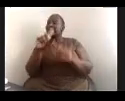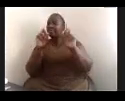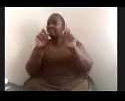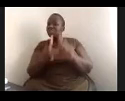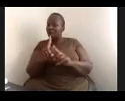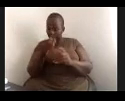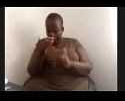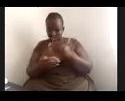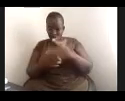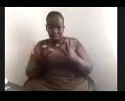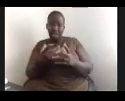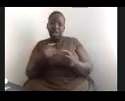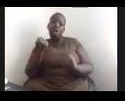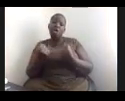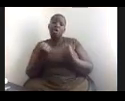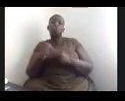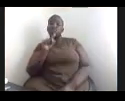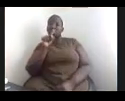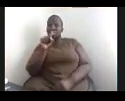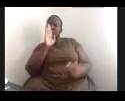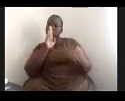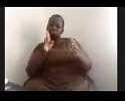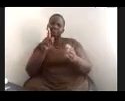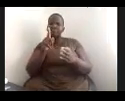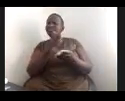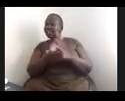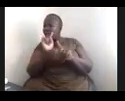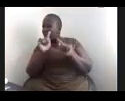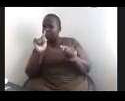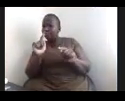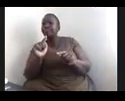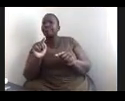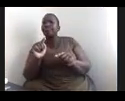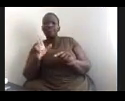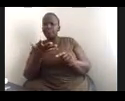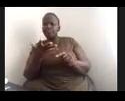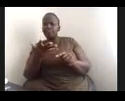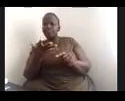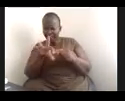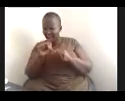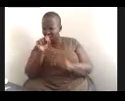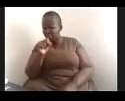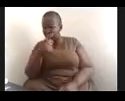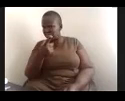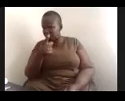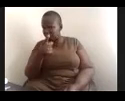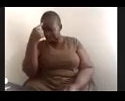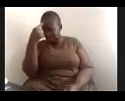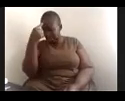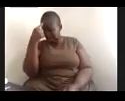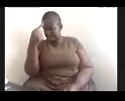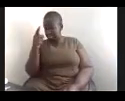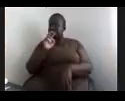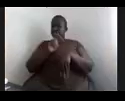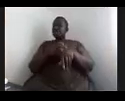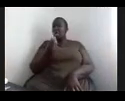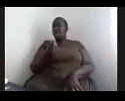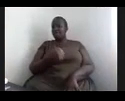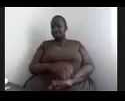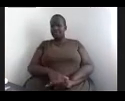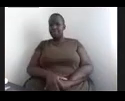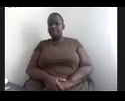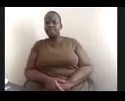process in court. And she's going to look at some of the alternatives and find out if you think it's necessary.